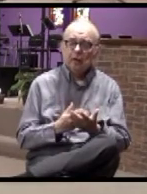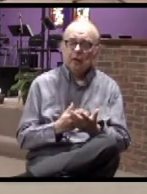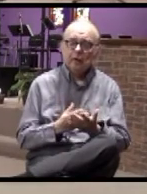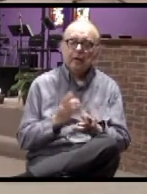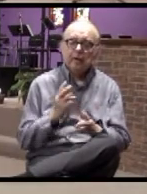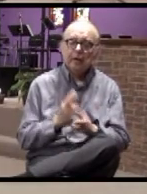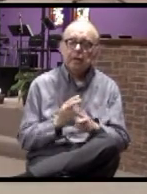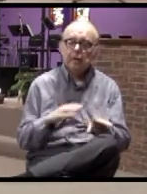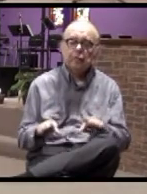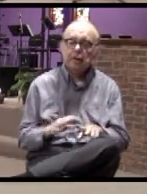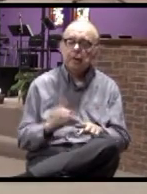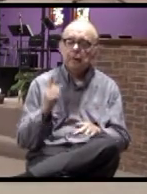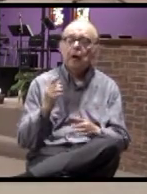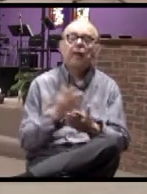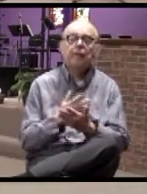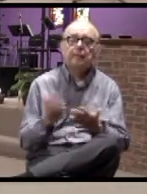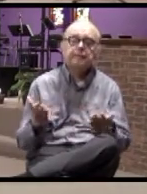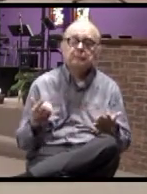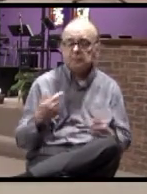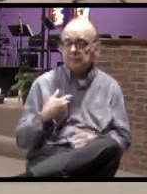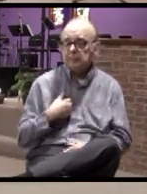thing.